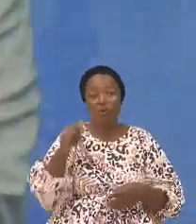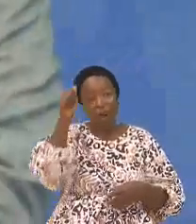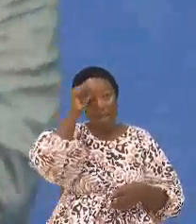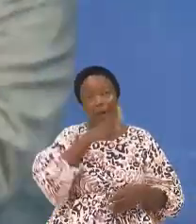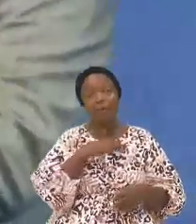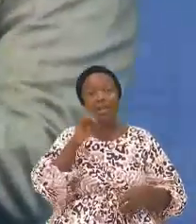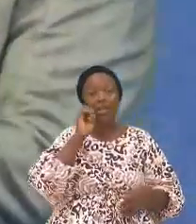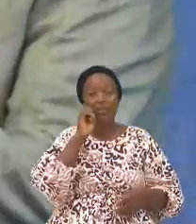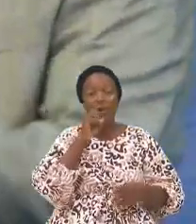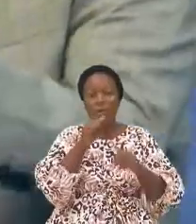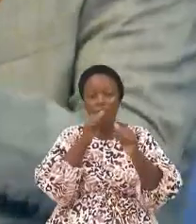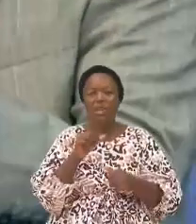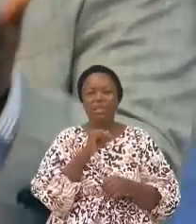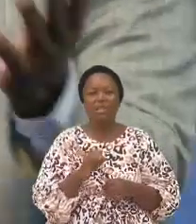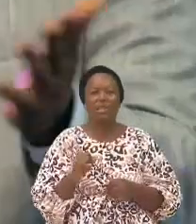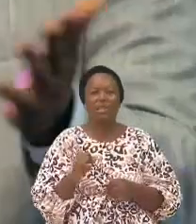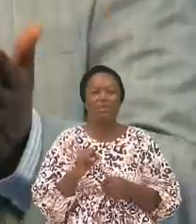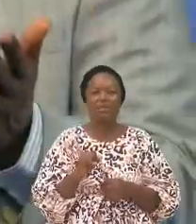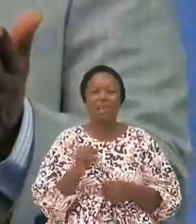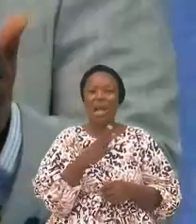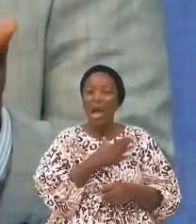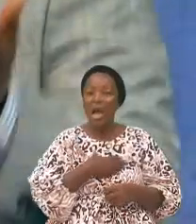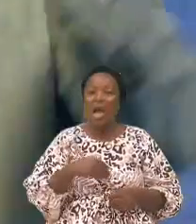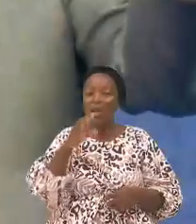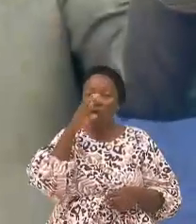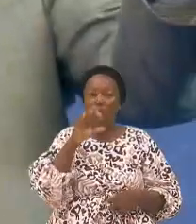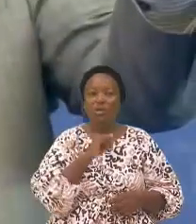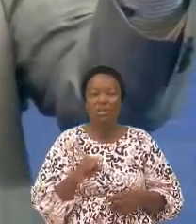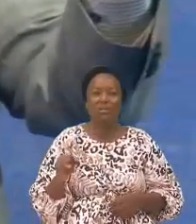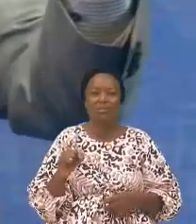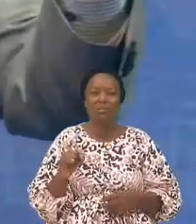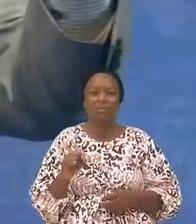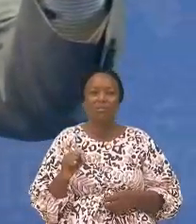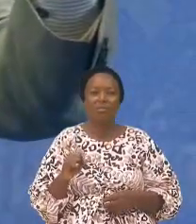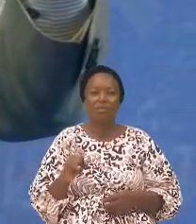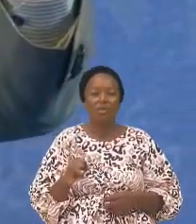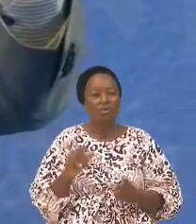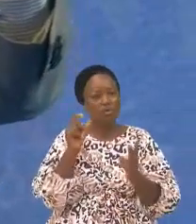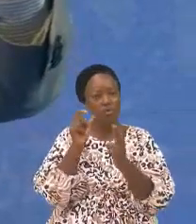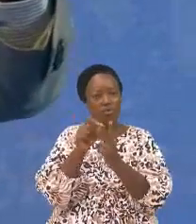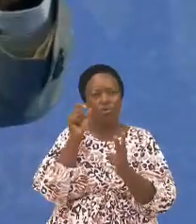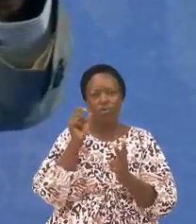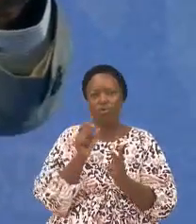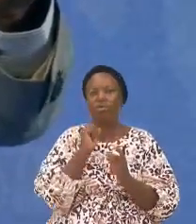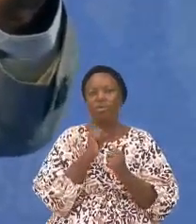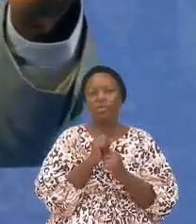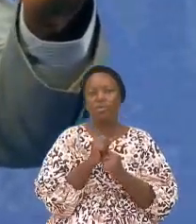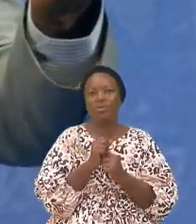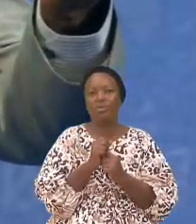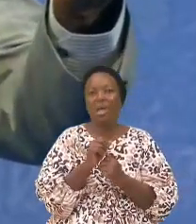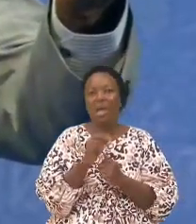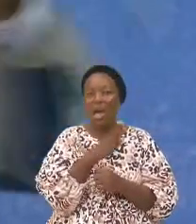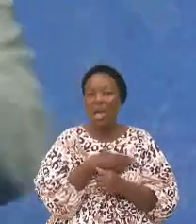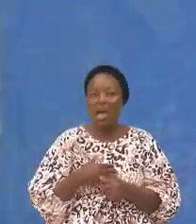Lord said, I put before you, Adam, Eve, blessing and